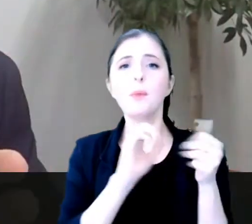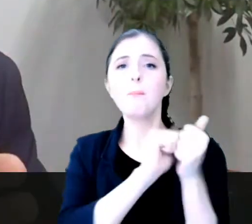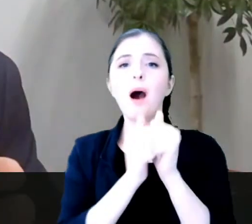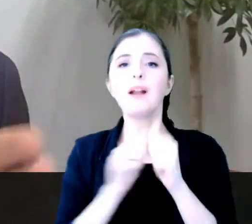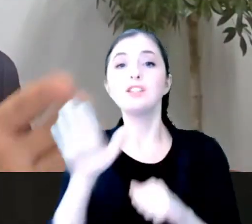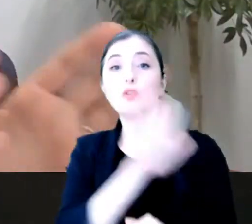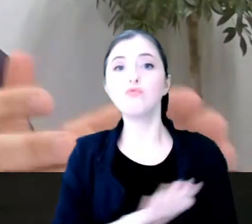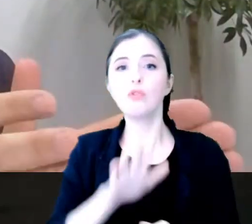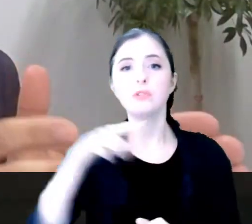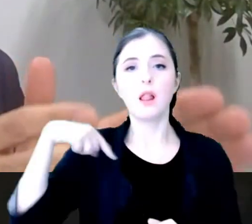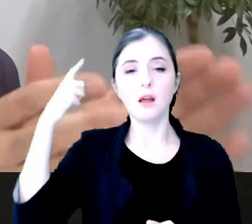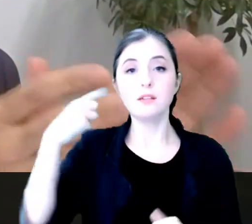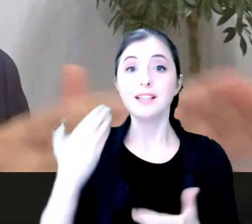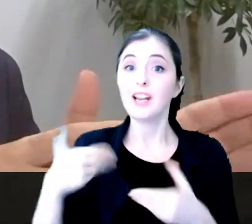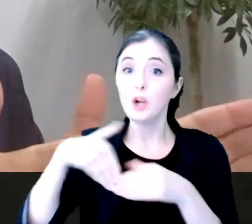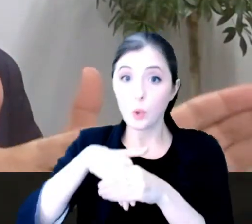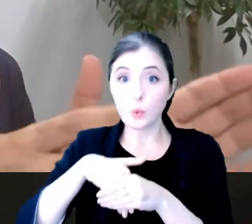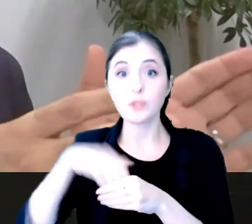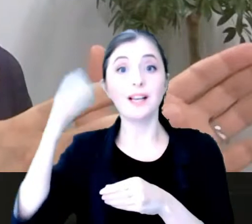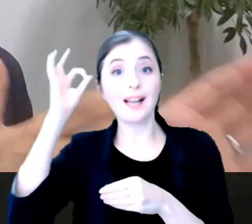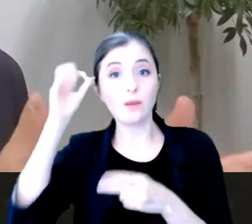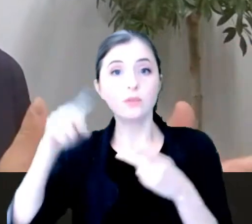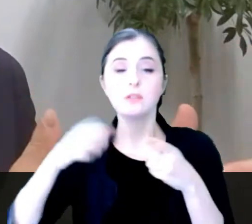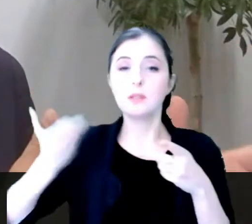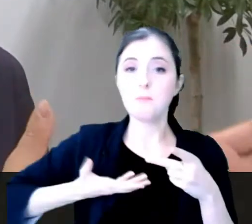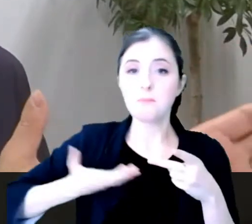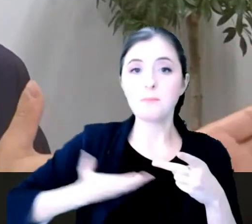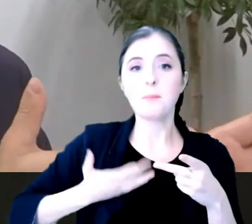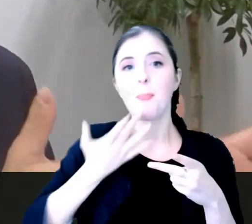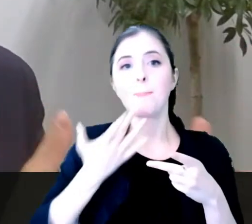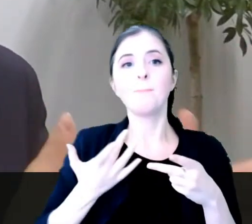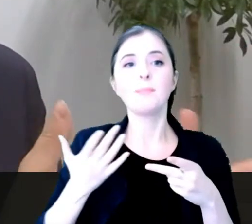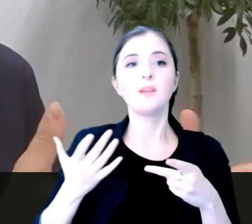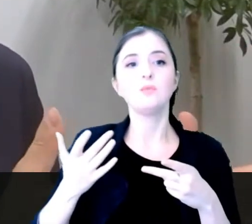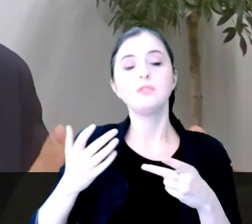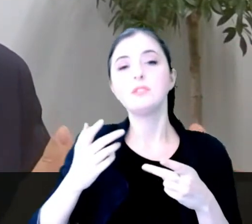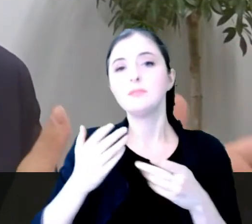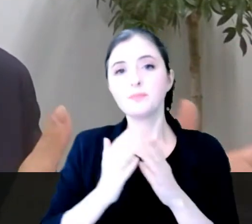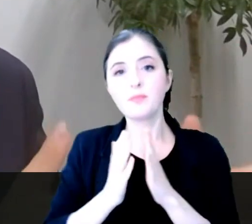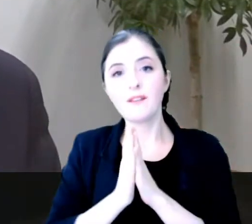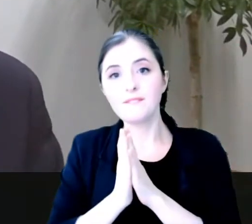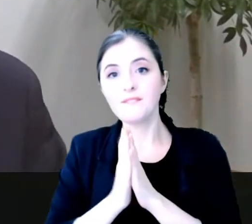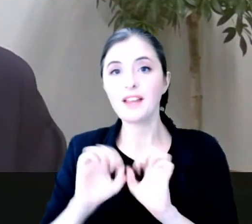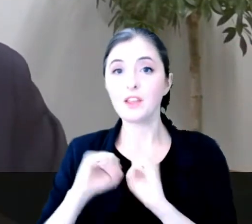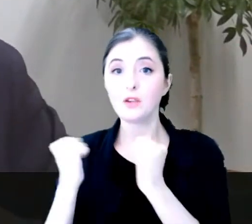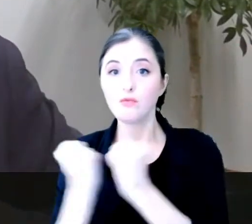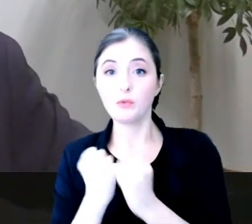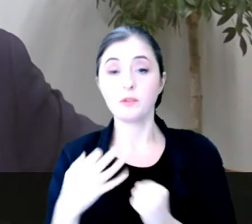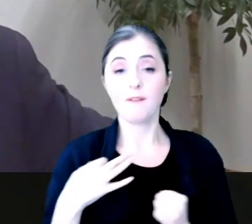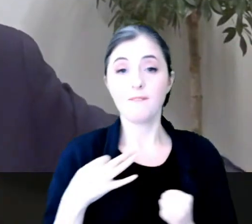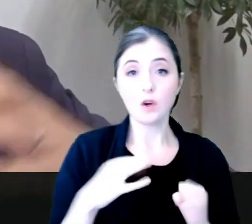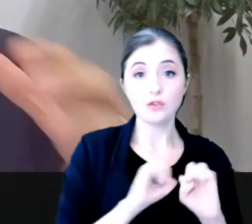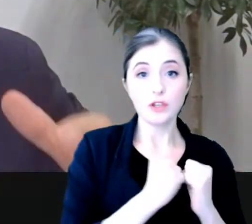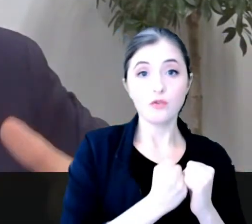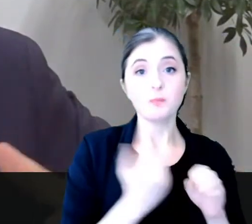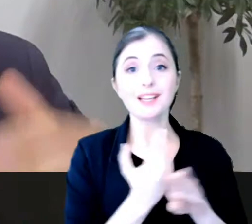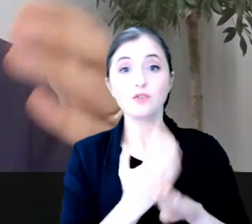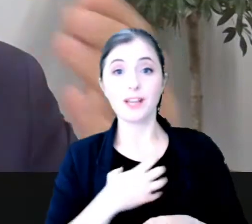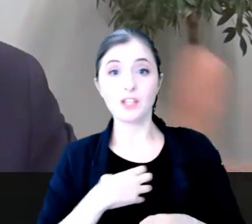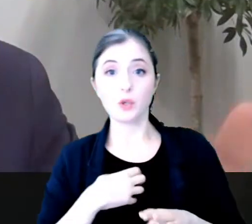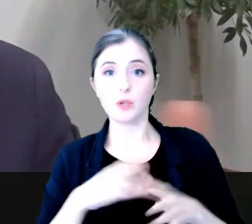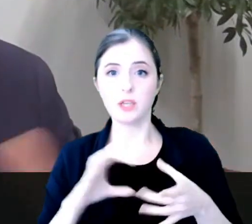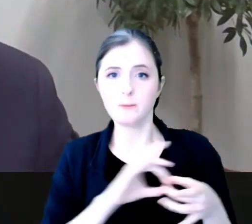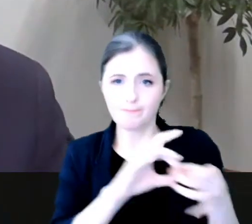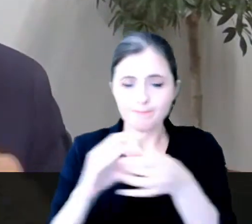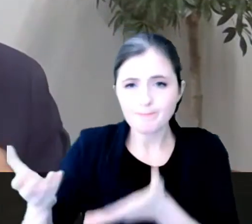London councils, businesses, civic society, faith groups, voluntary community groups, trade unions, is to come up with a recovery plan